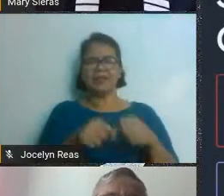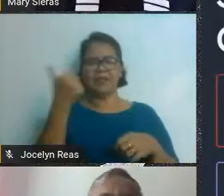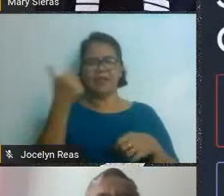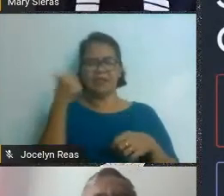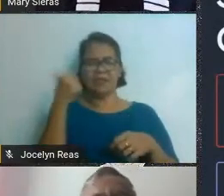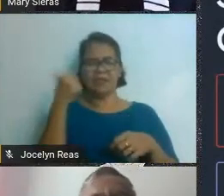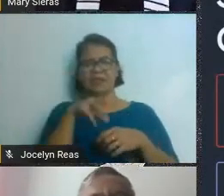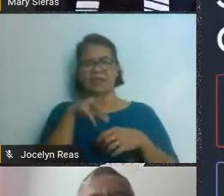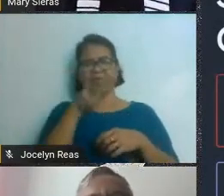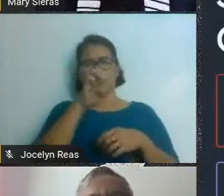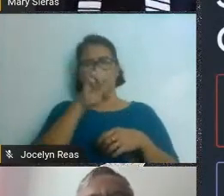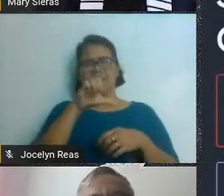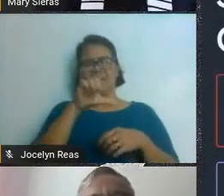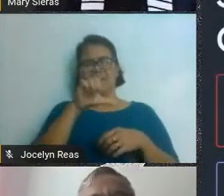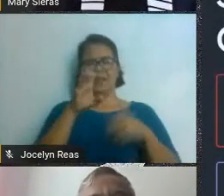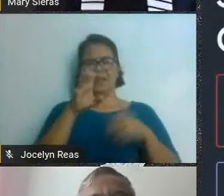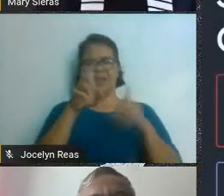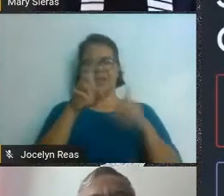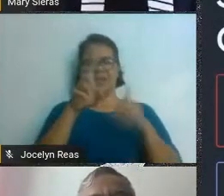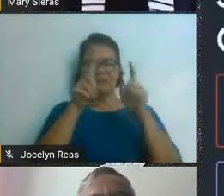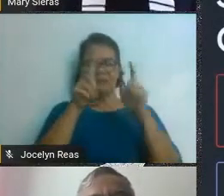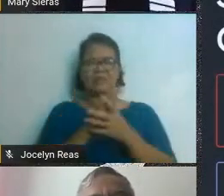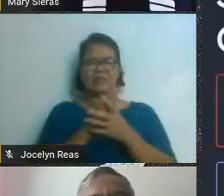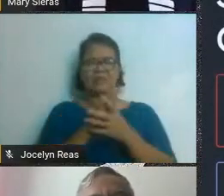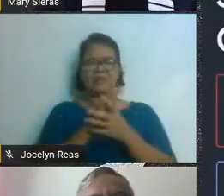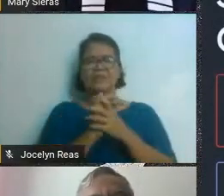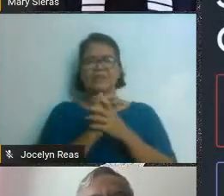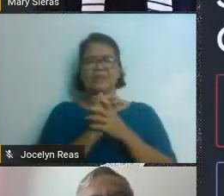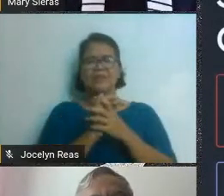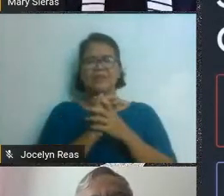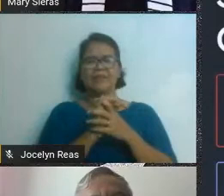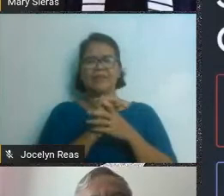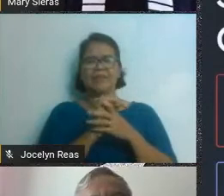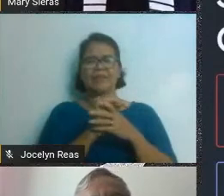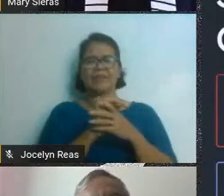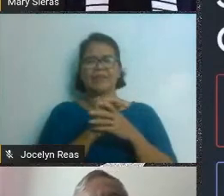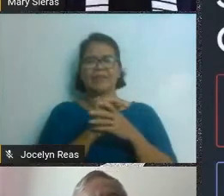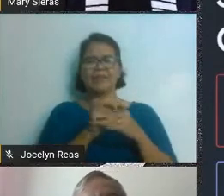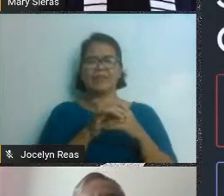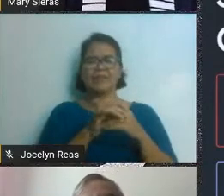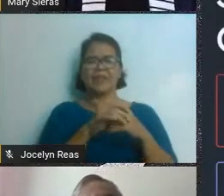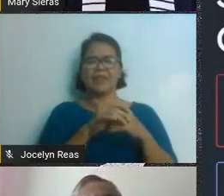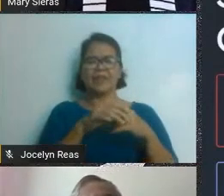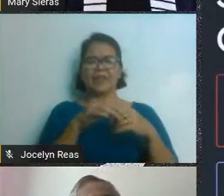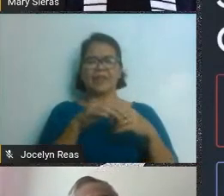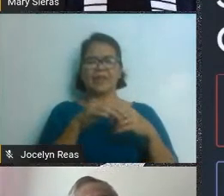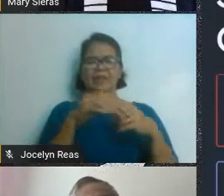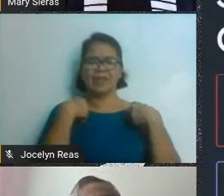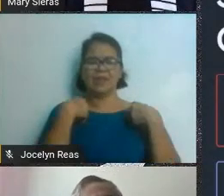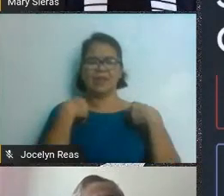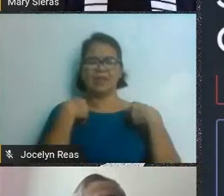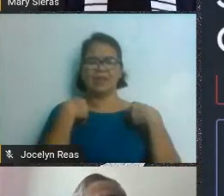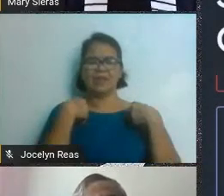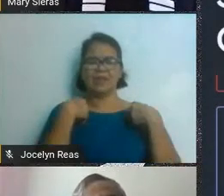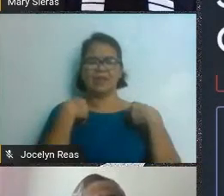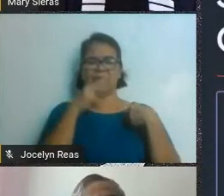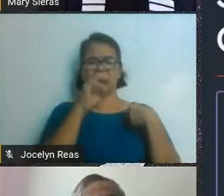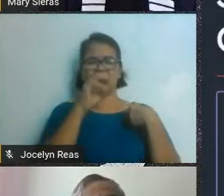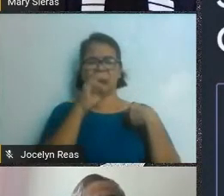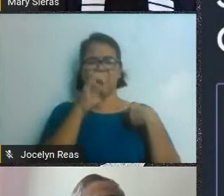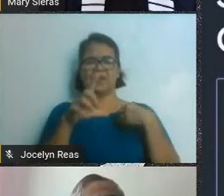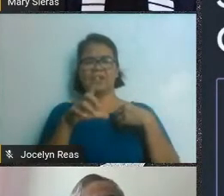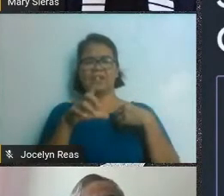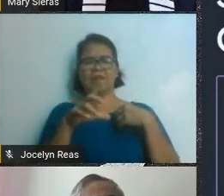So ang question niya, recently po, meron ng junior high school level ng MILCS. Do we have a senior high